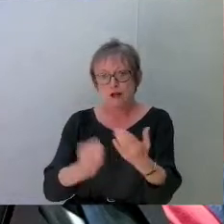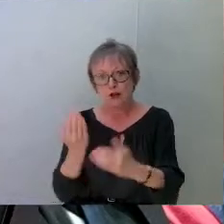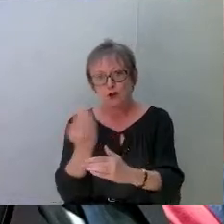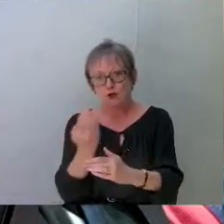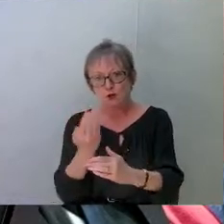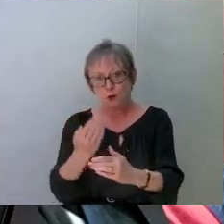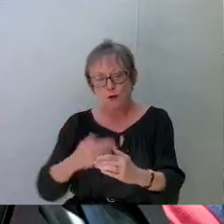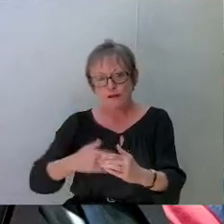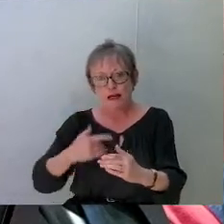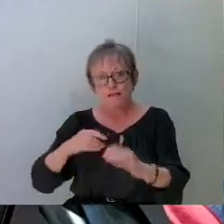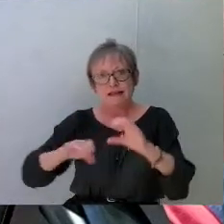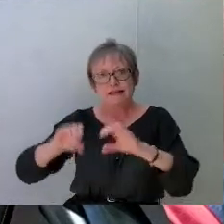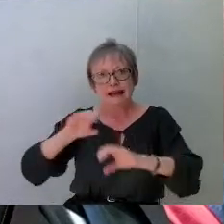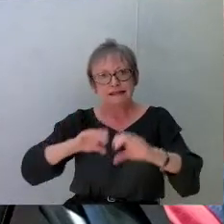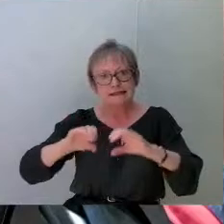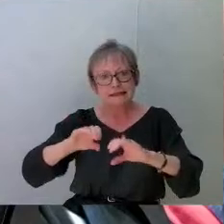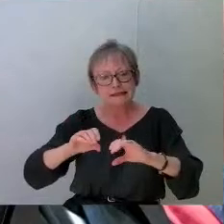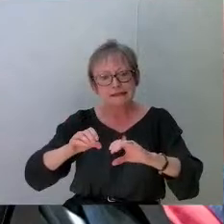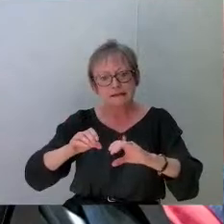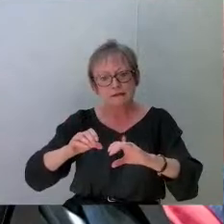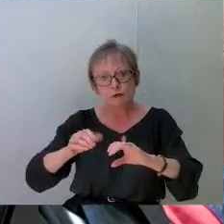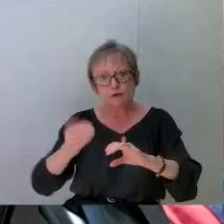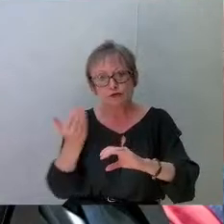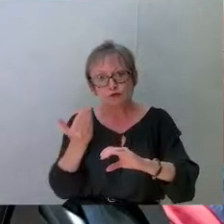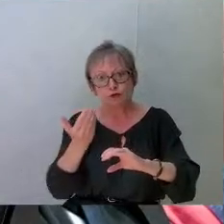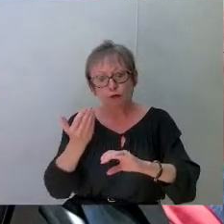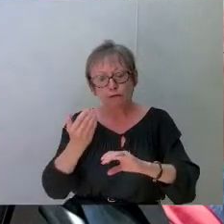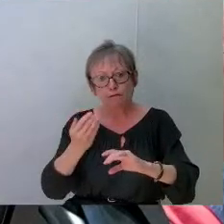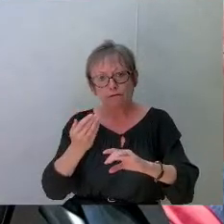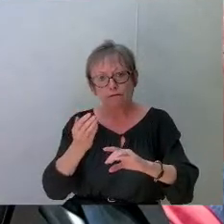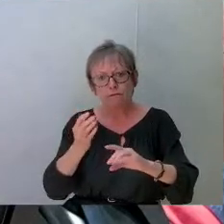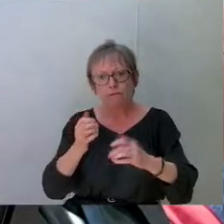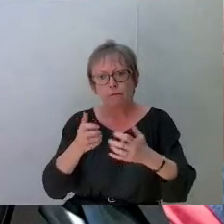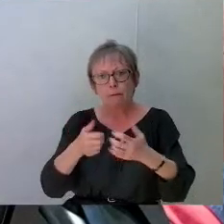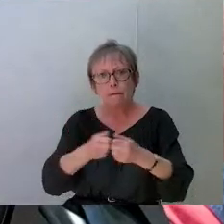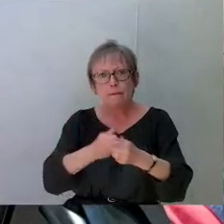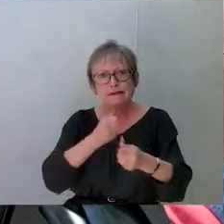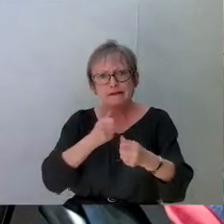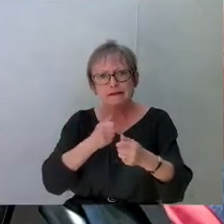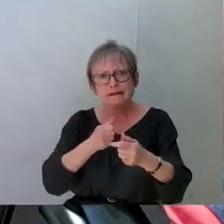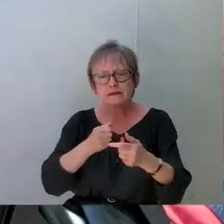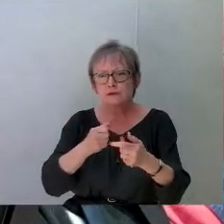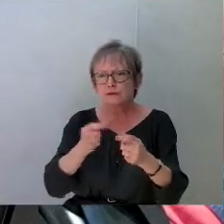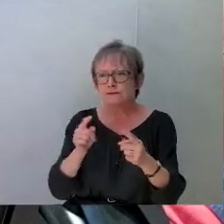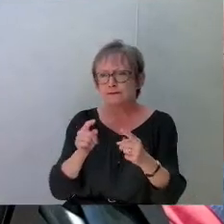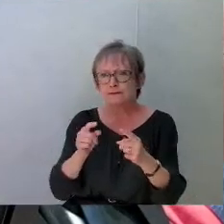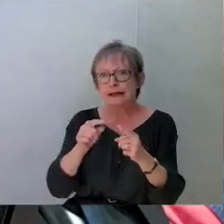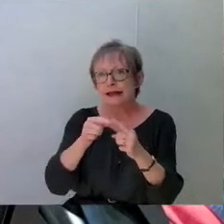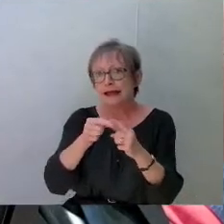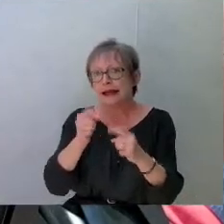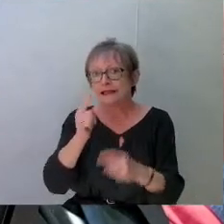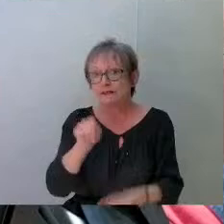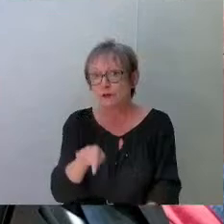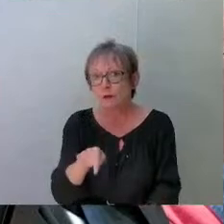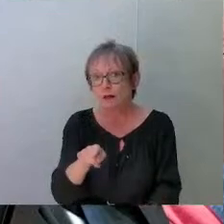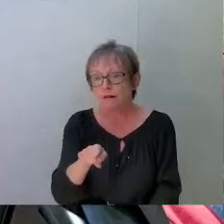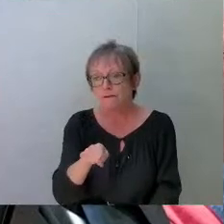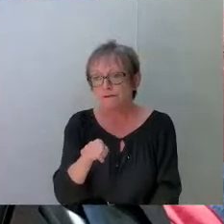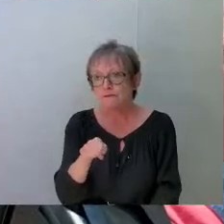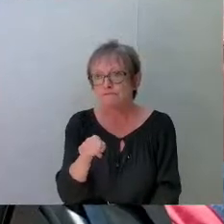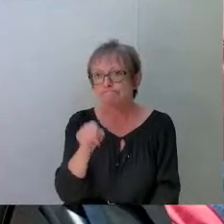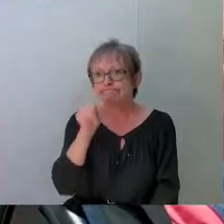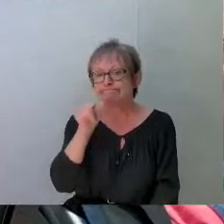Business? Well, let me pick on an individual that's up here on the